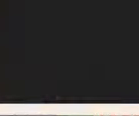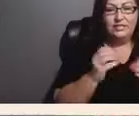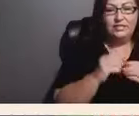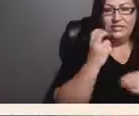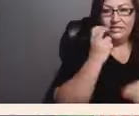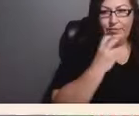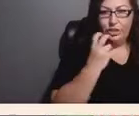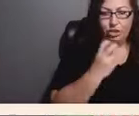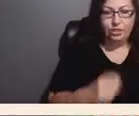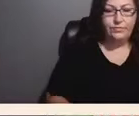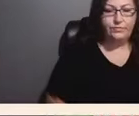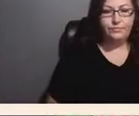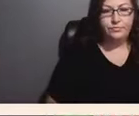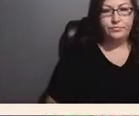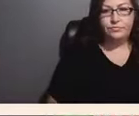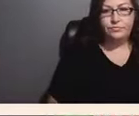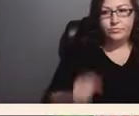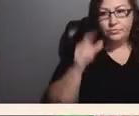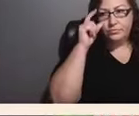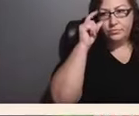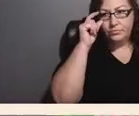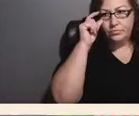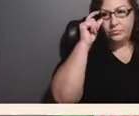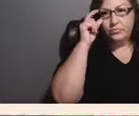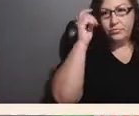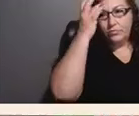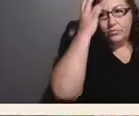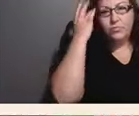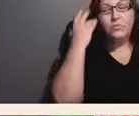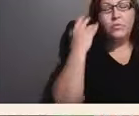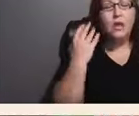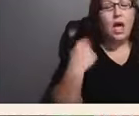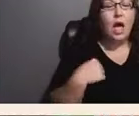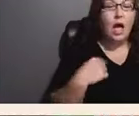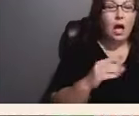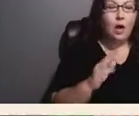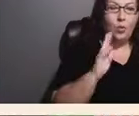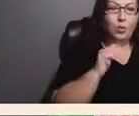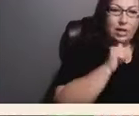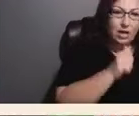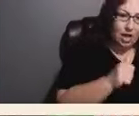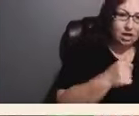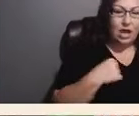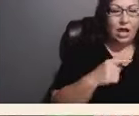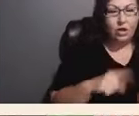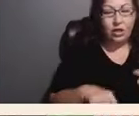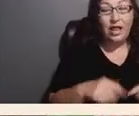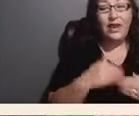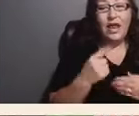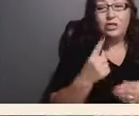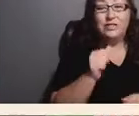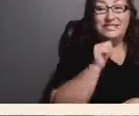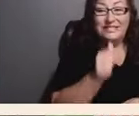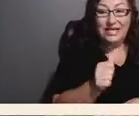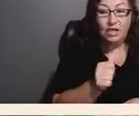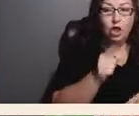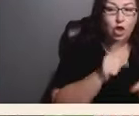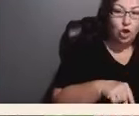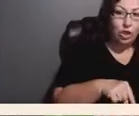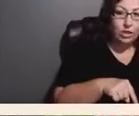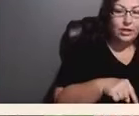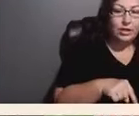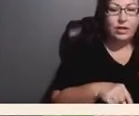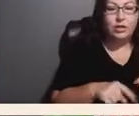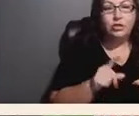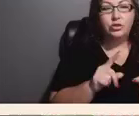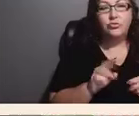I couldn't stop the music. The next one is didn't, couldn't, two, ready, and